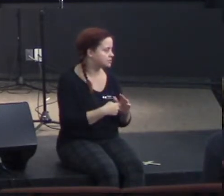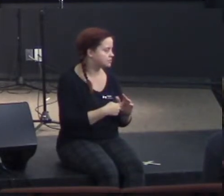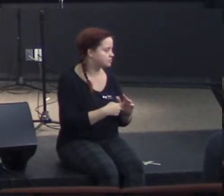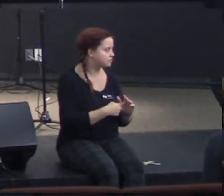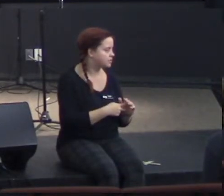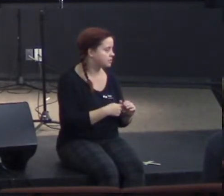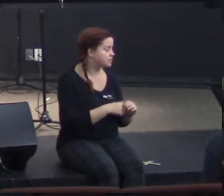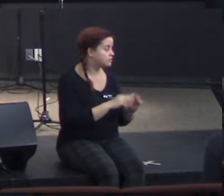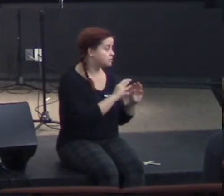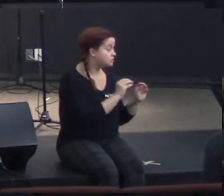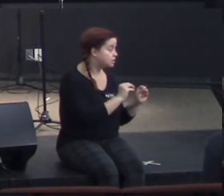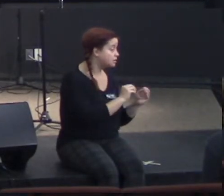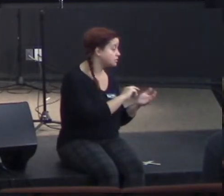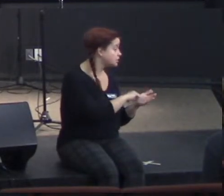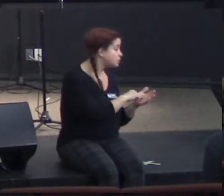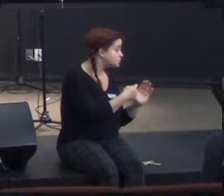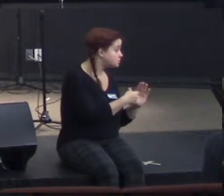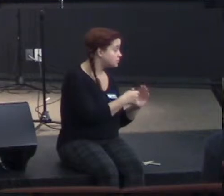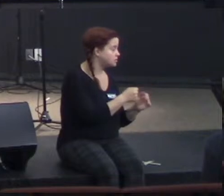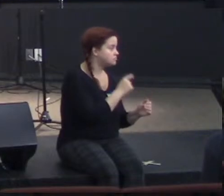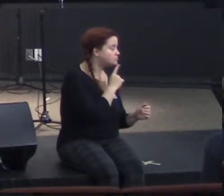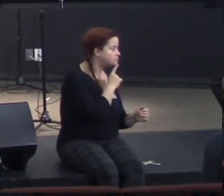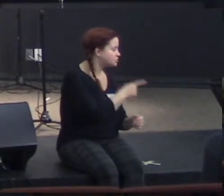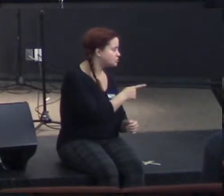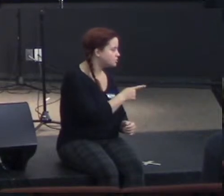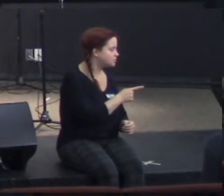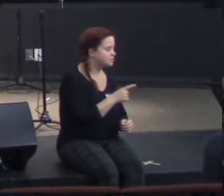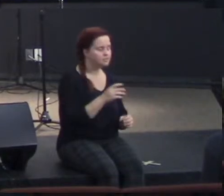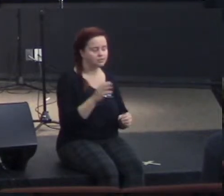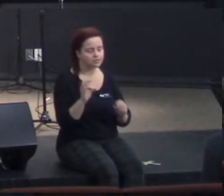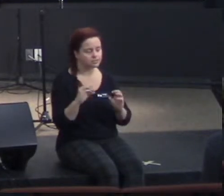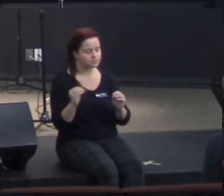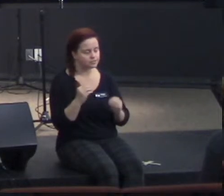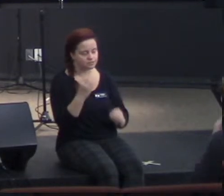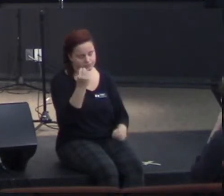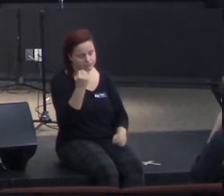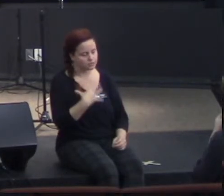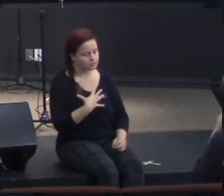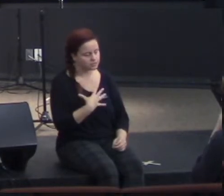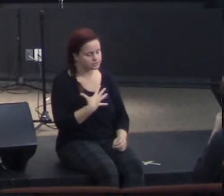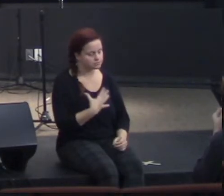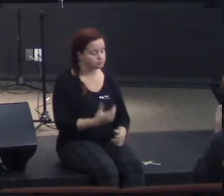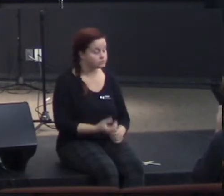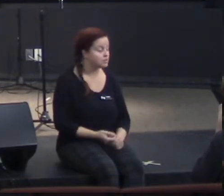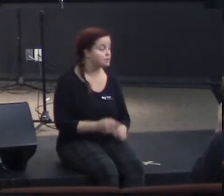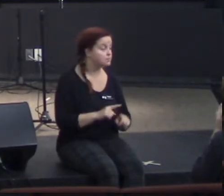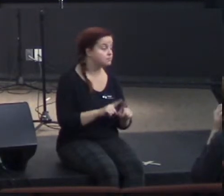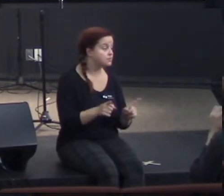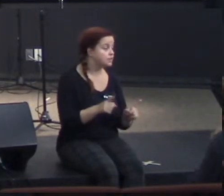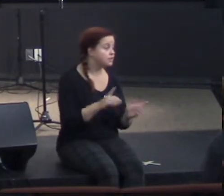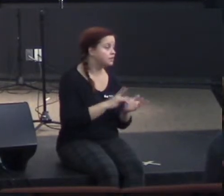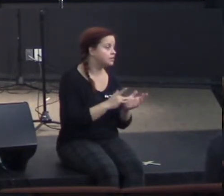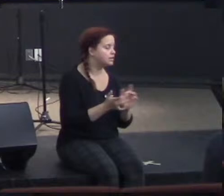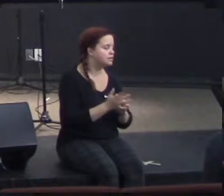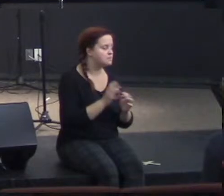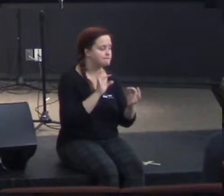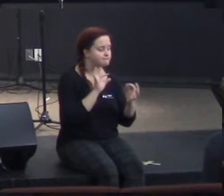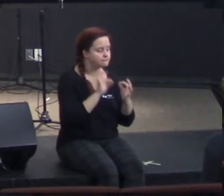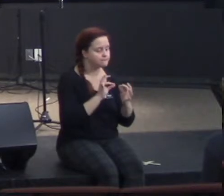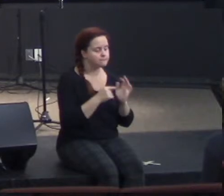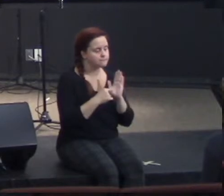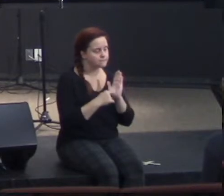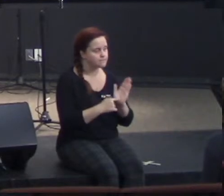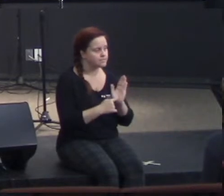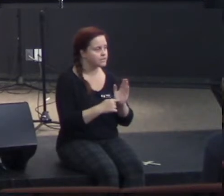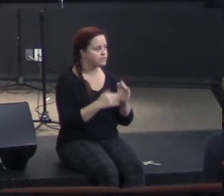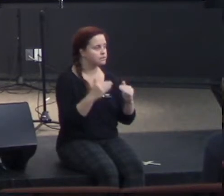We gotta have it. It's there. The good news is that Jesus perfectly exemplifies